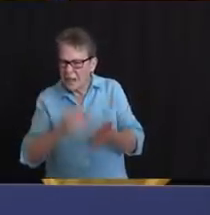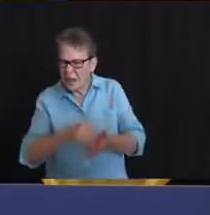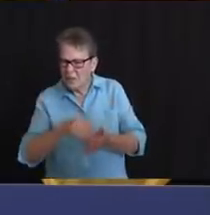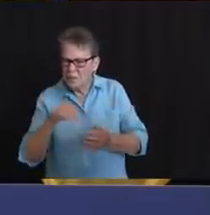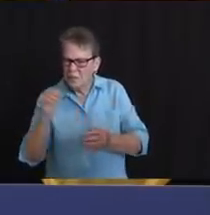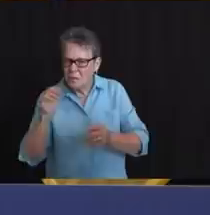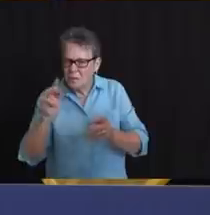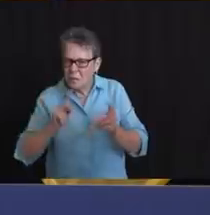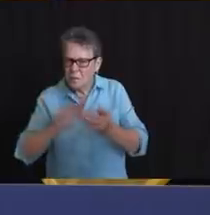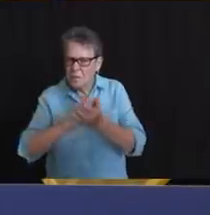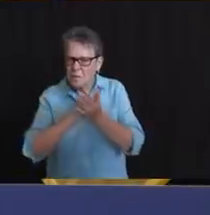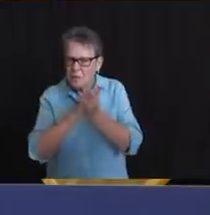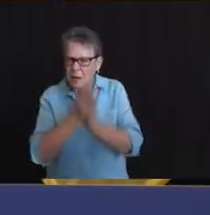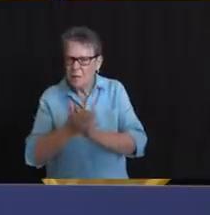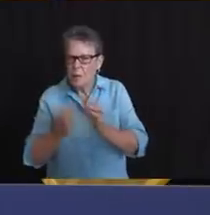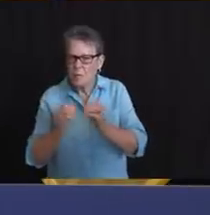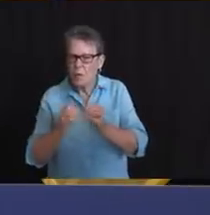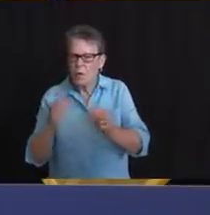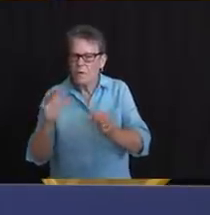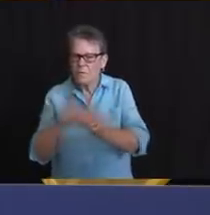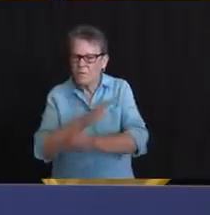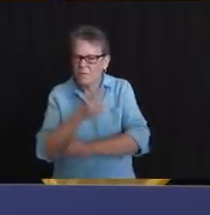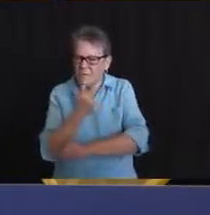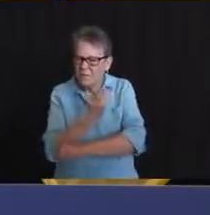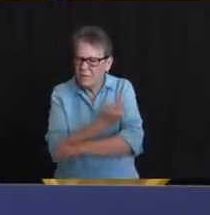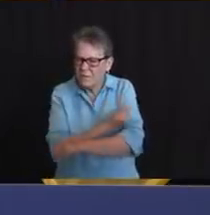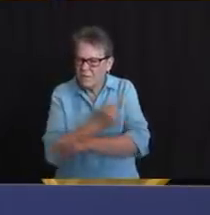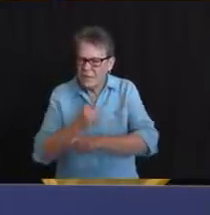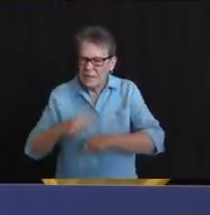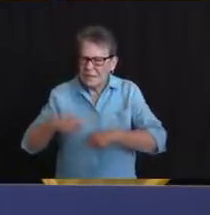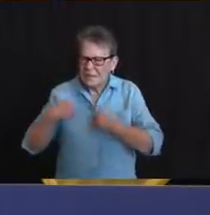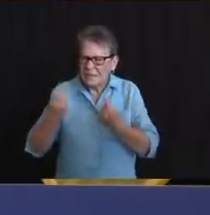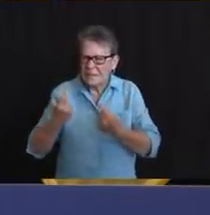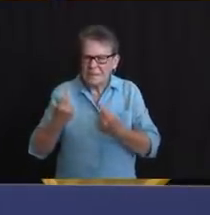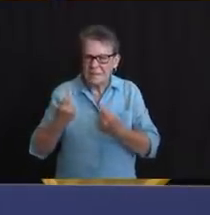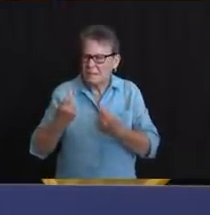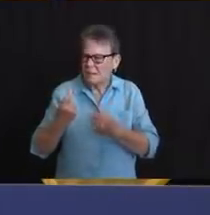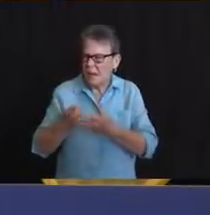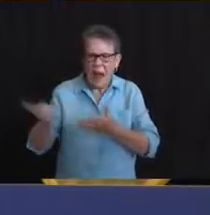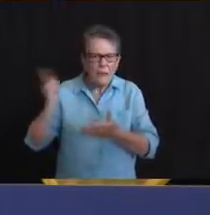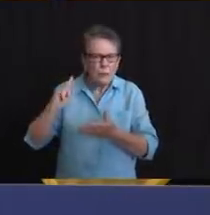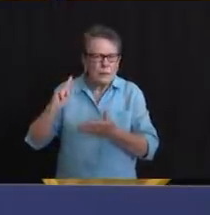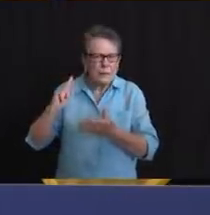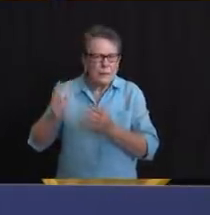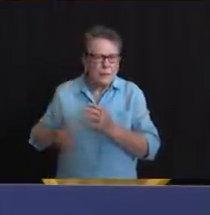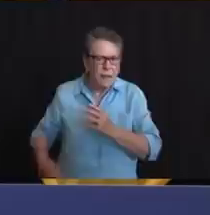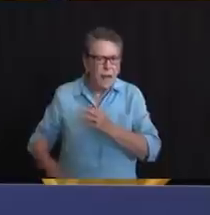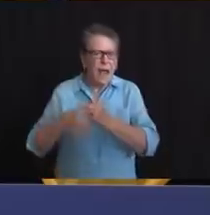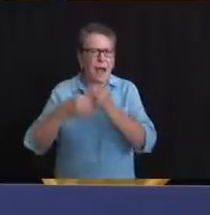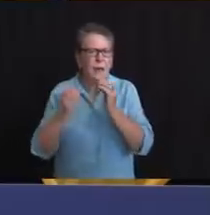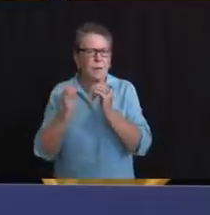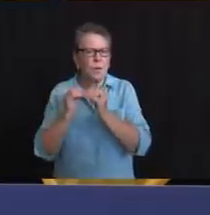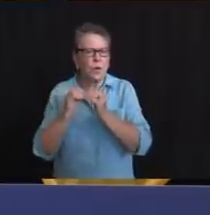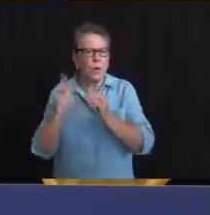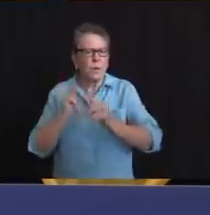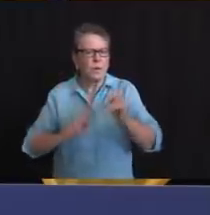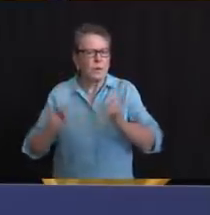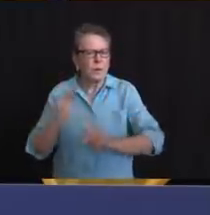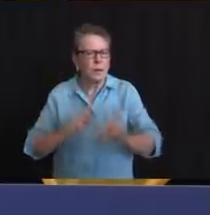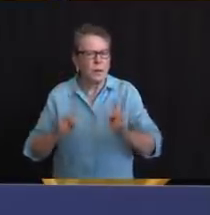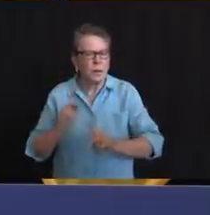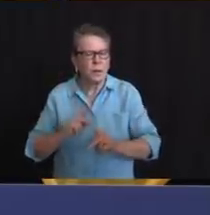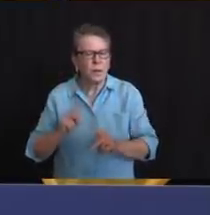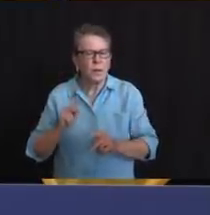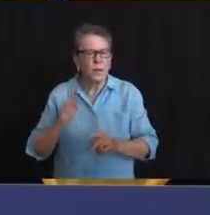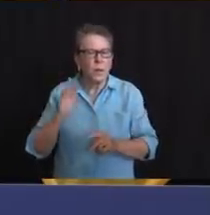213,911 people was the line that you could relax the indoor mask mandate? And finally, you have talked about